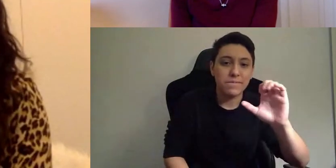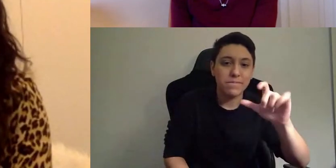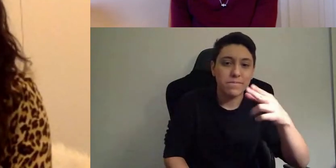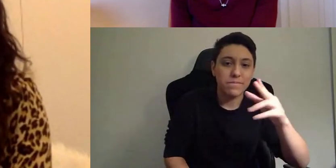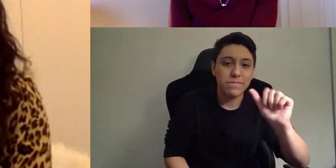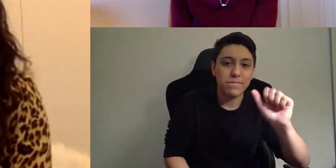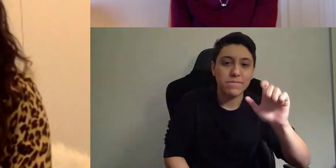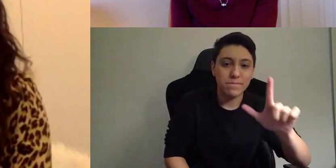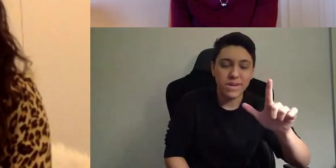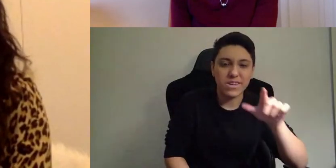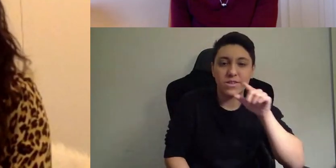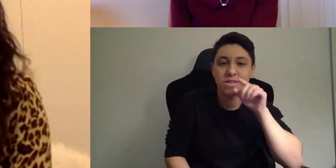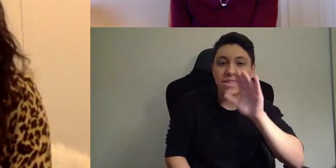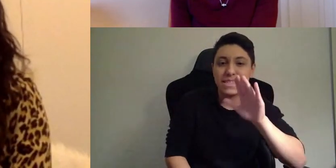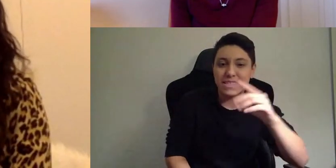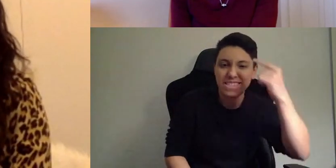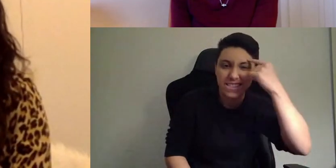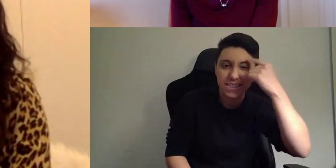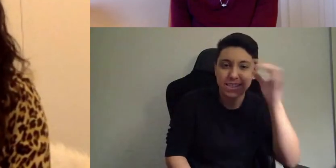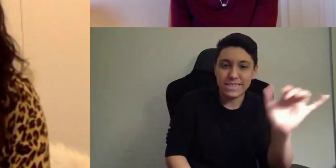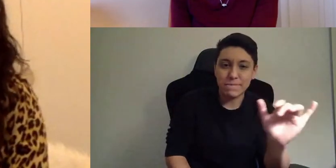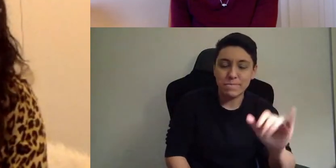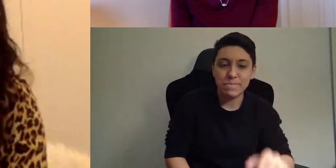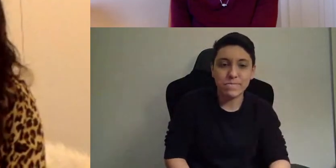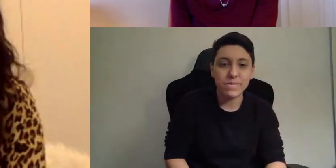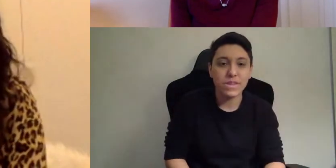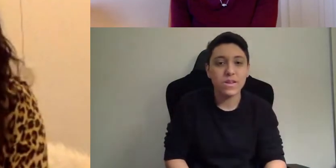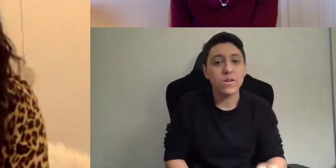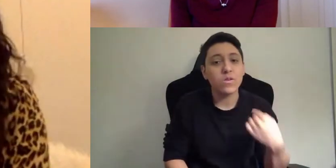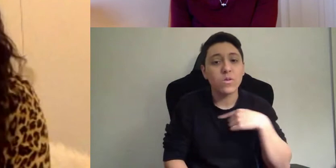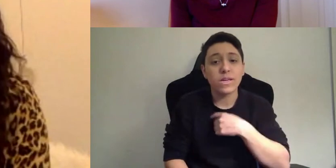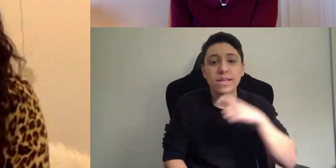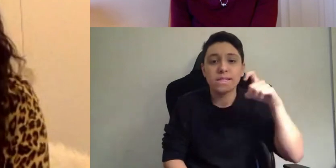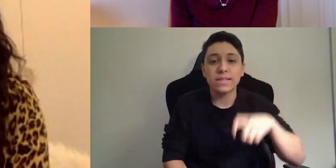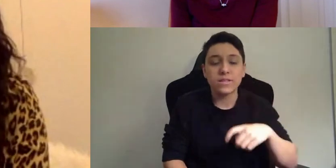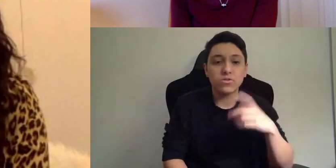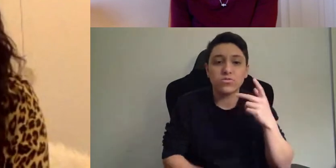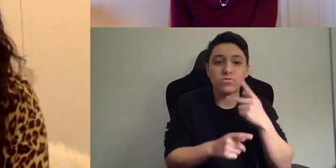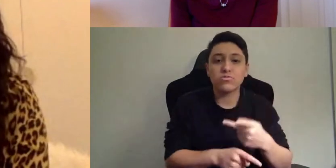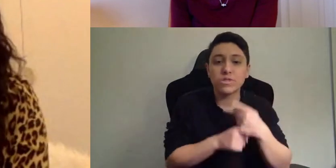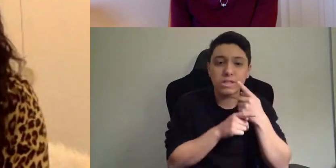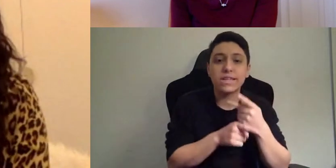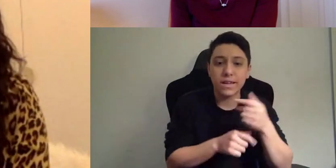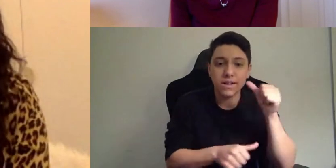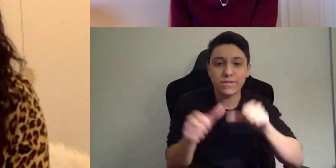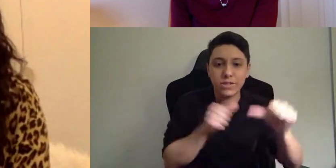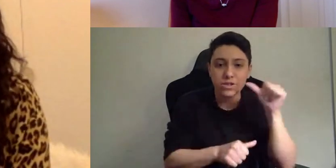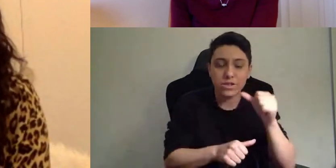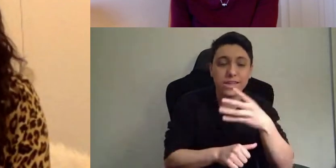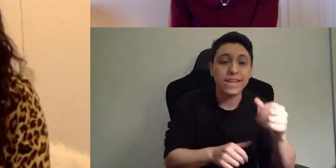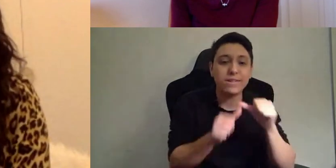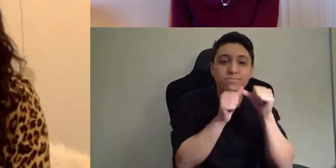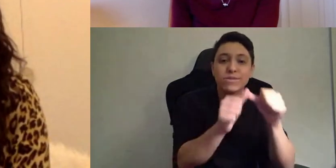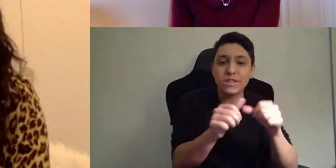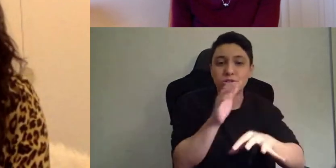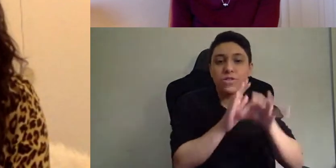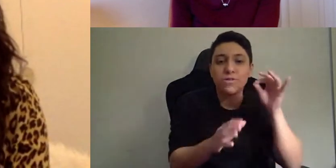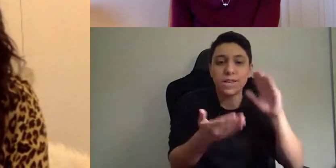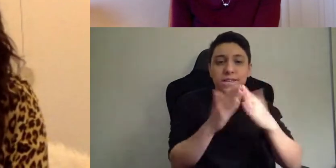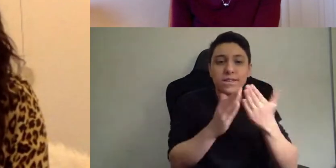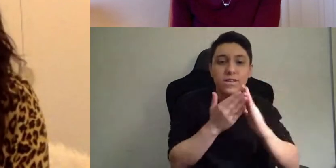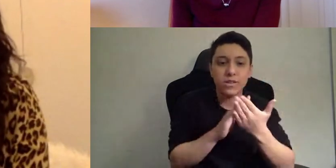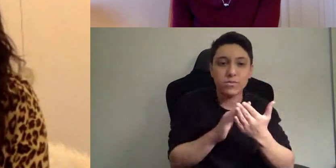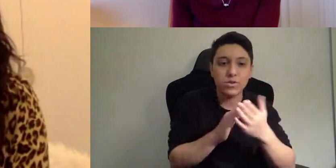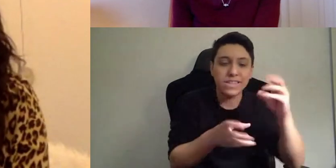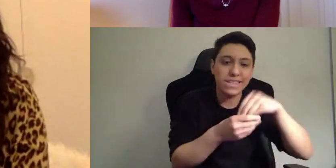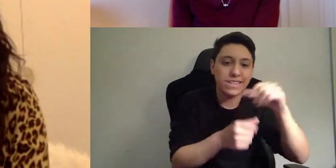And we just have to keep finding each other and keep finding community. And that's really that's the most